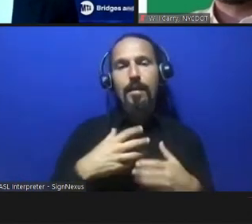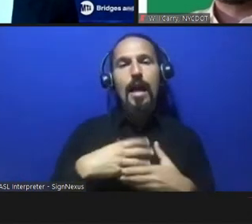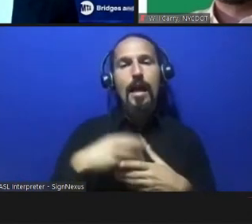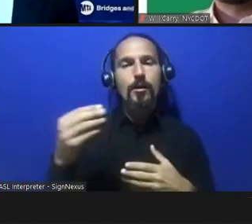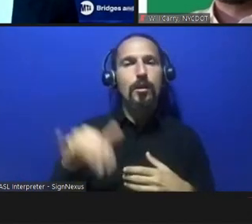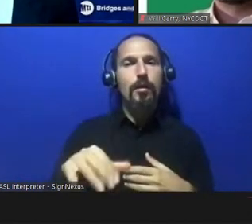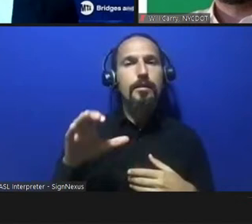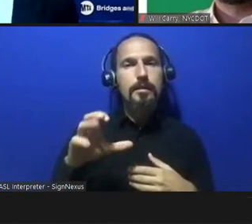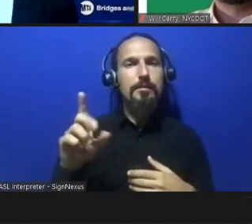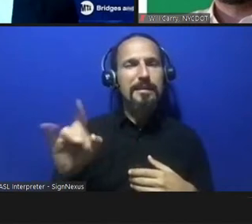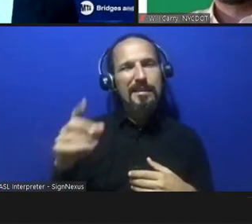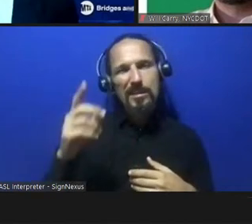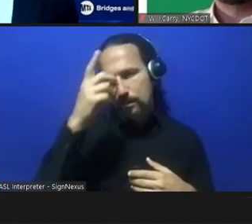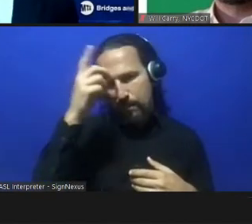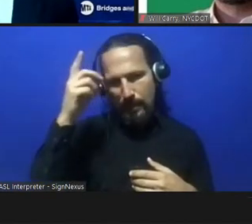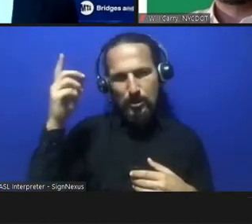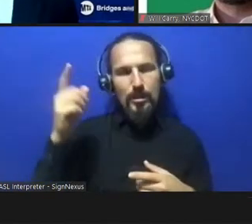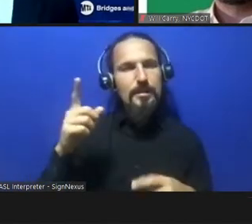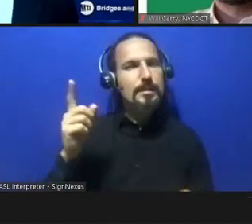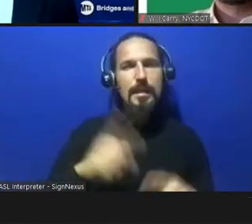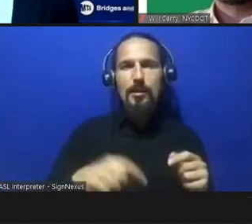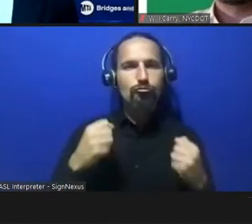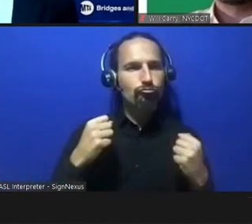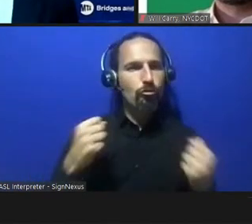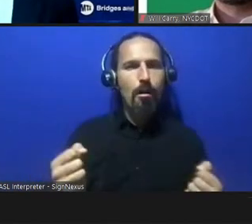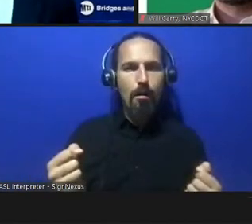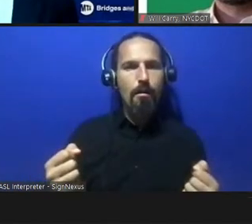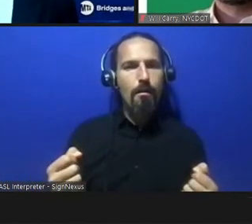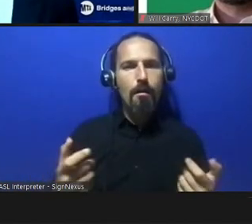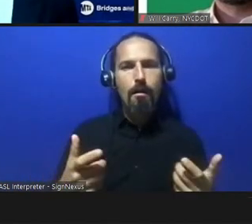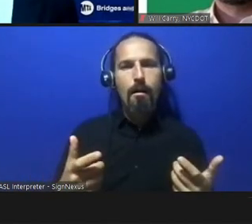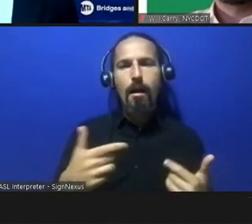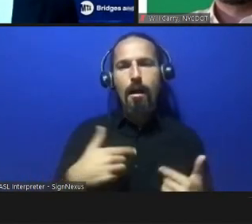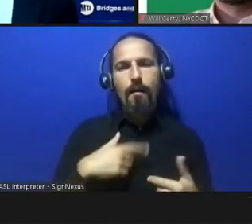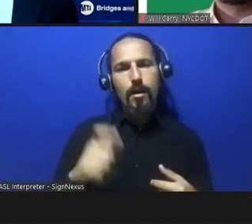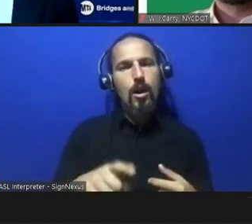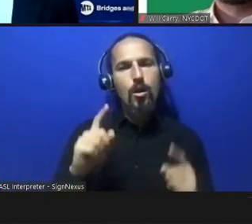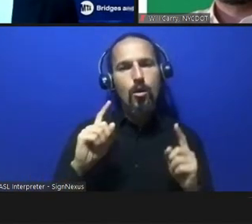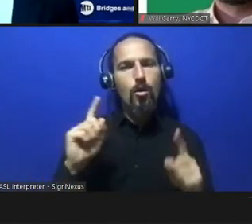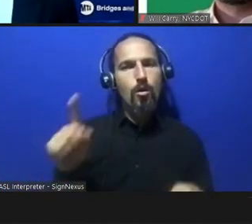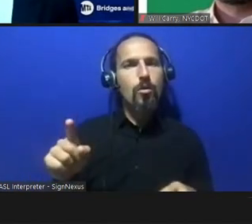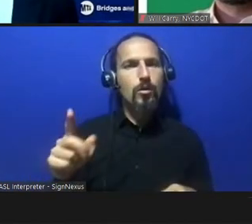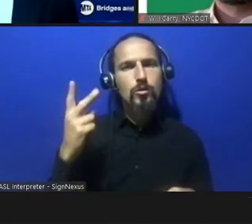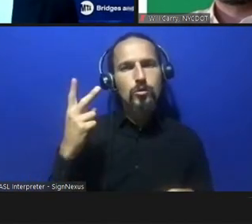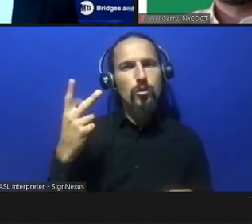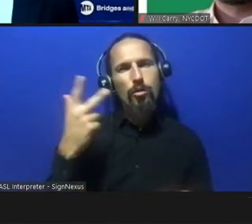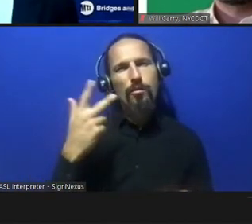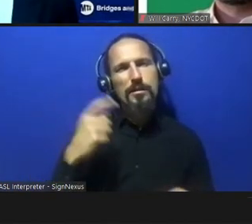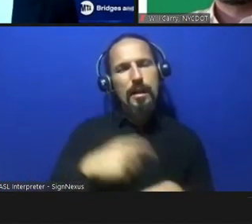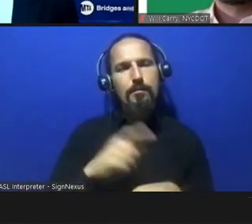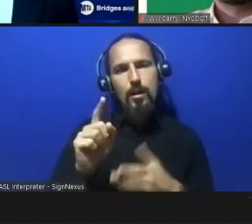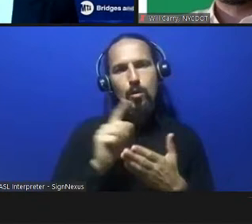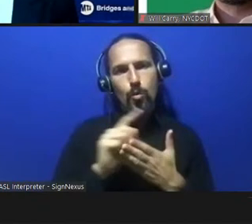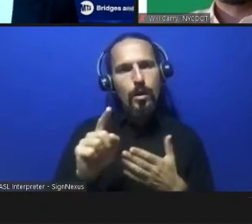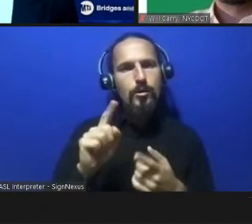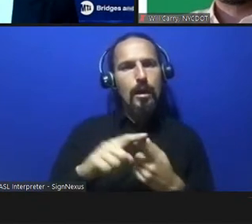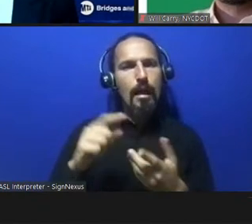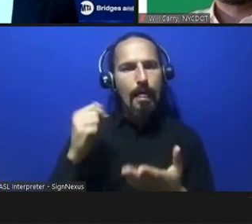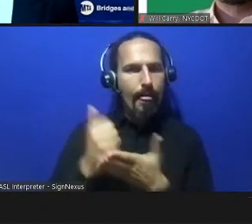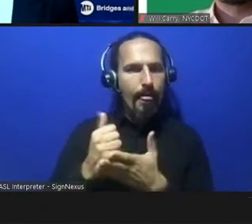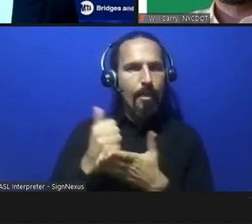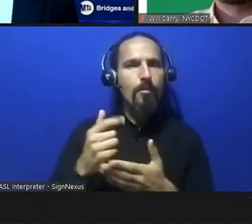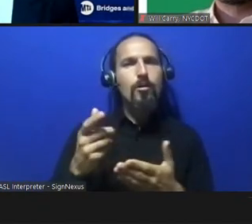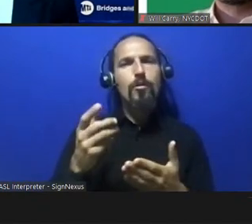dementia she can't drive she can't i i have to go up two to three times a week to help her